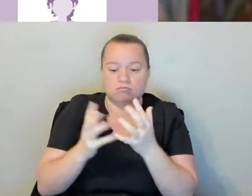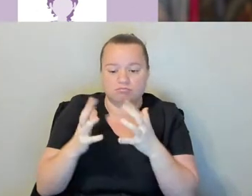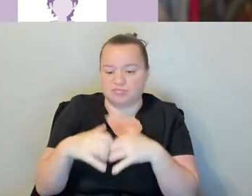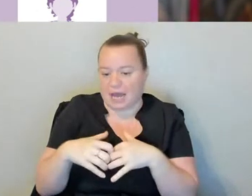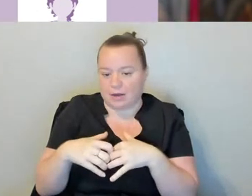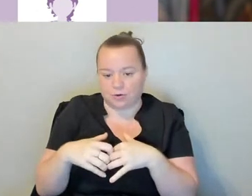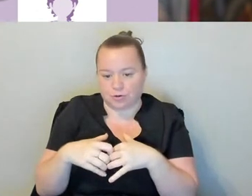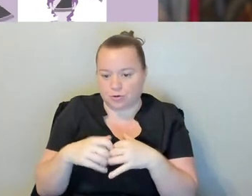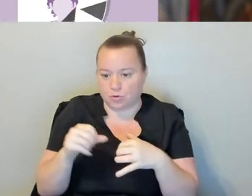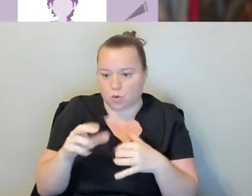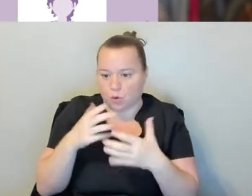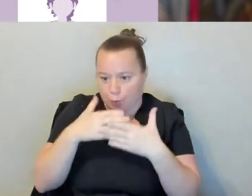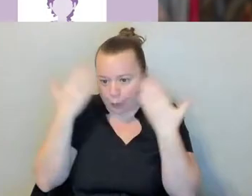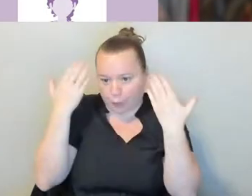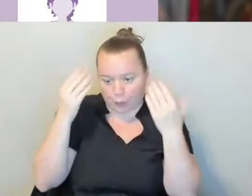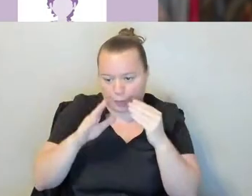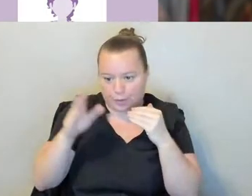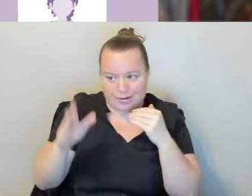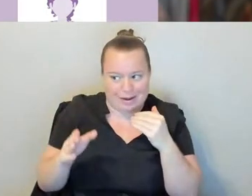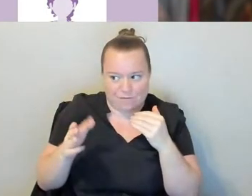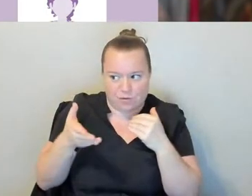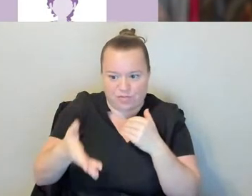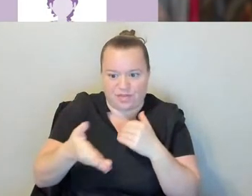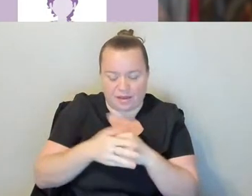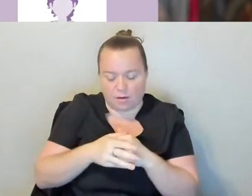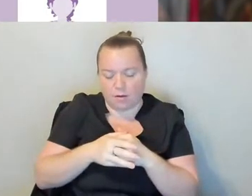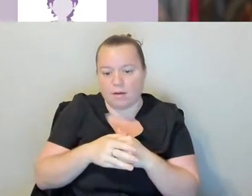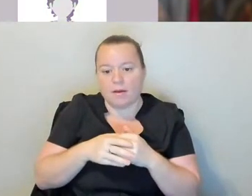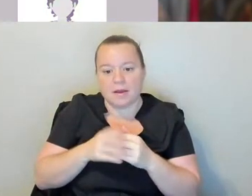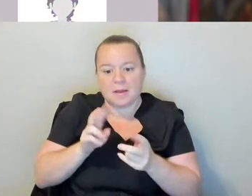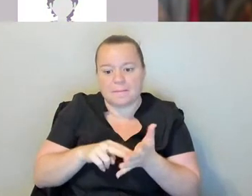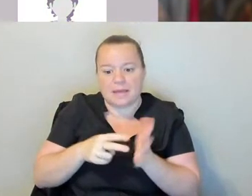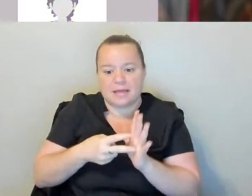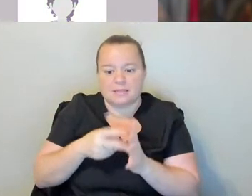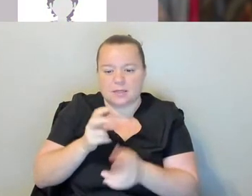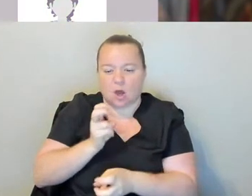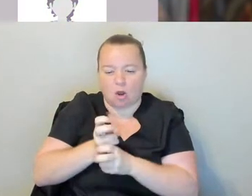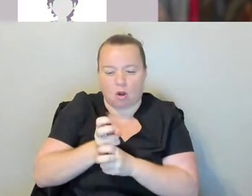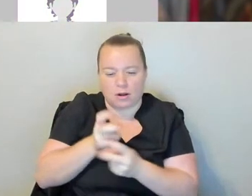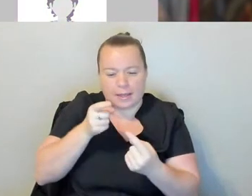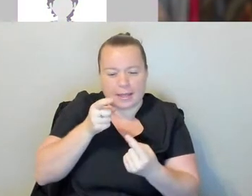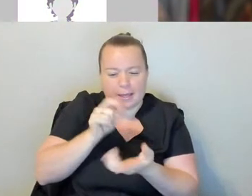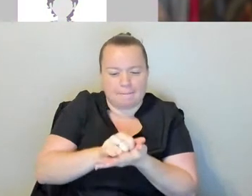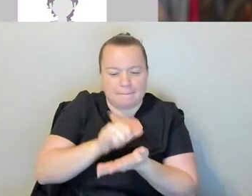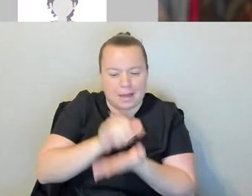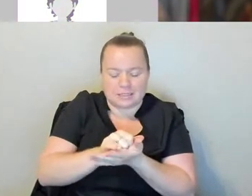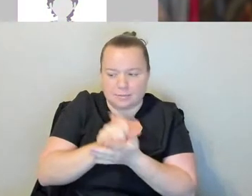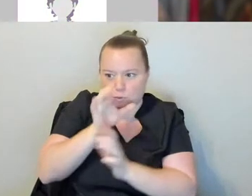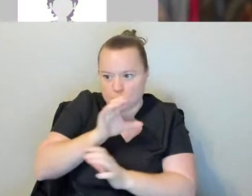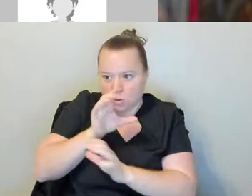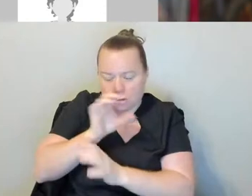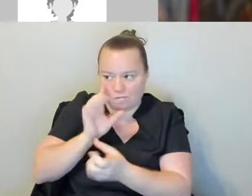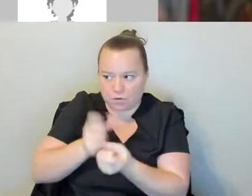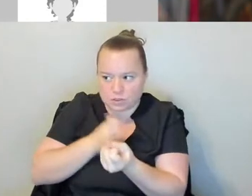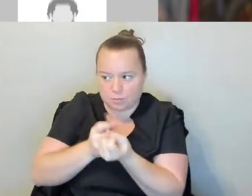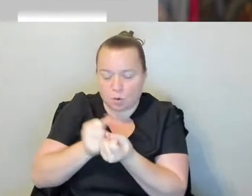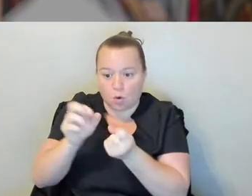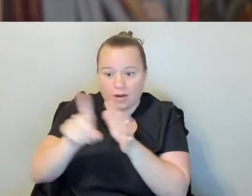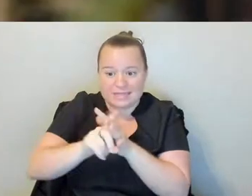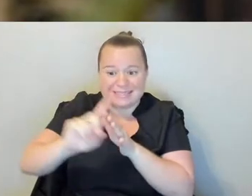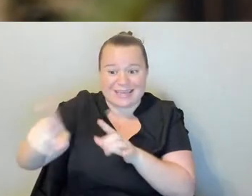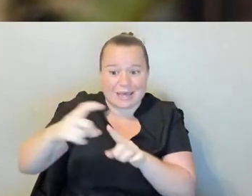never existed, making it very difficult or impossible to seek immediate support or to escape from